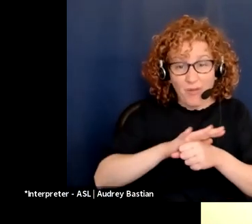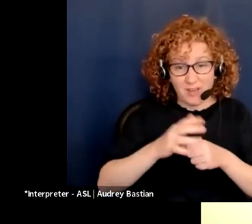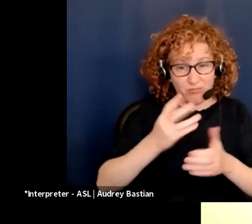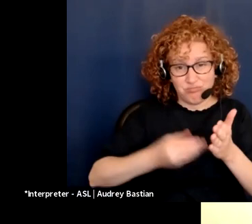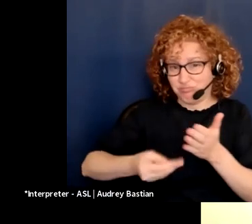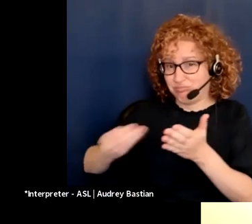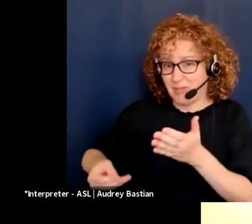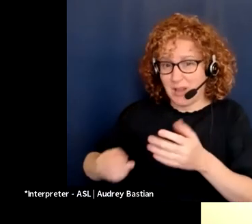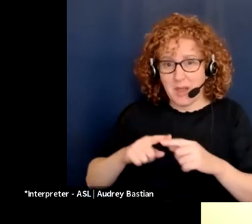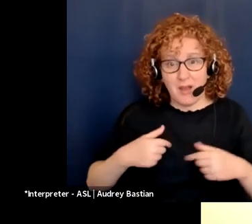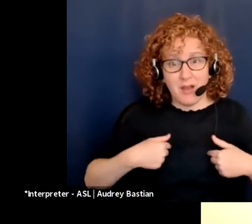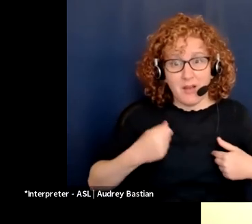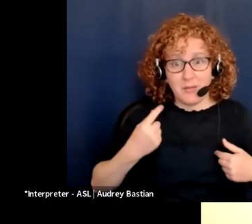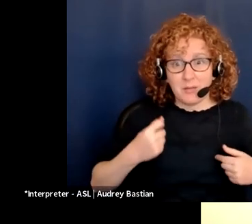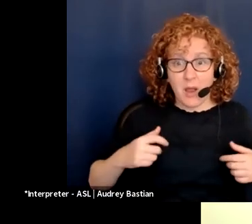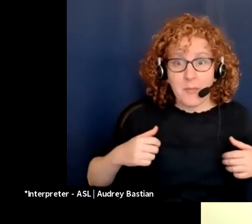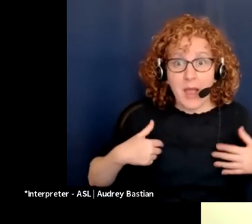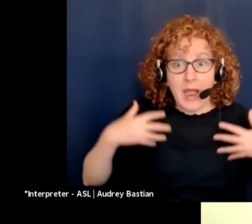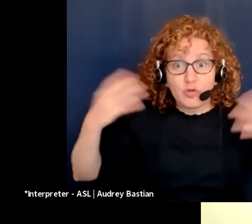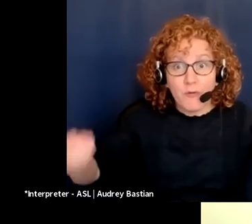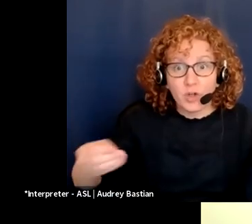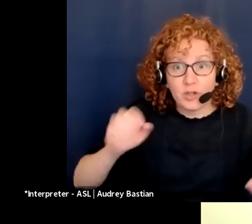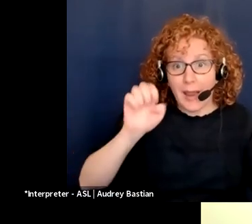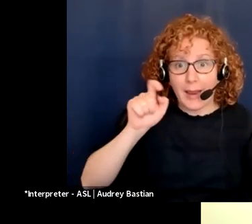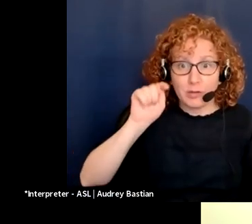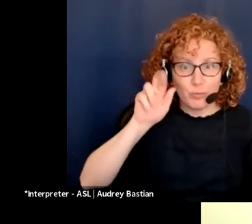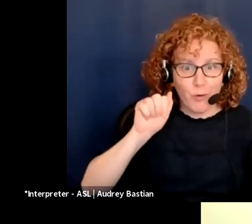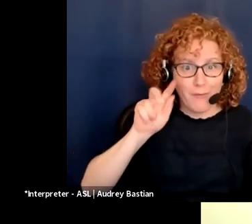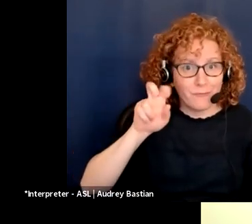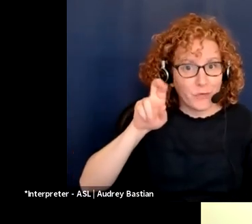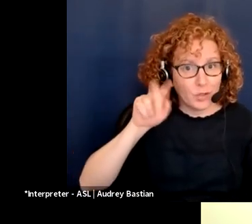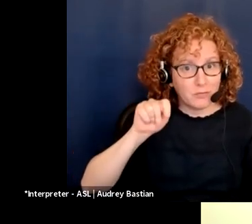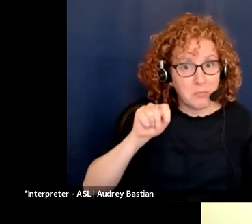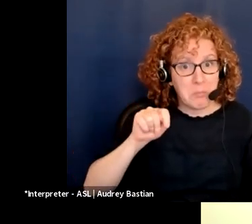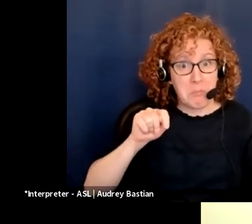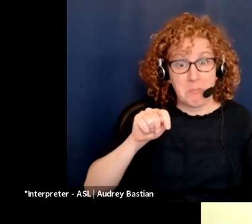the worst year for extroverts possibly on record,